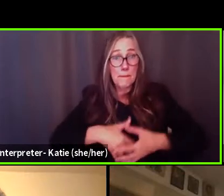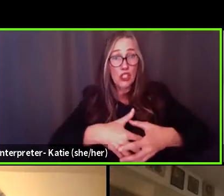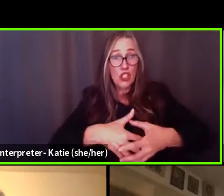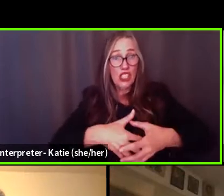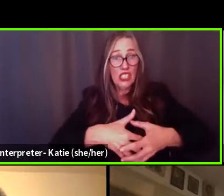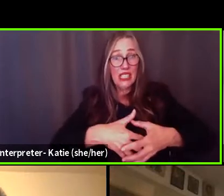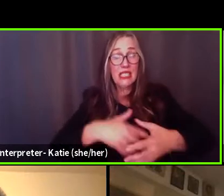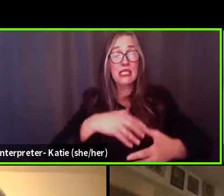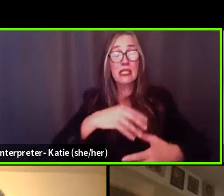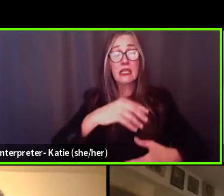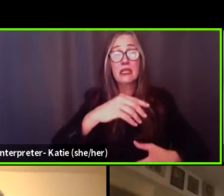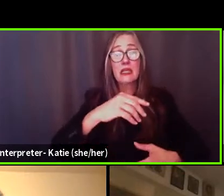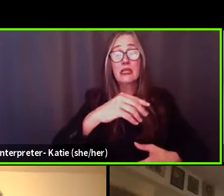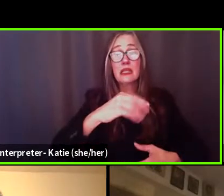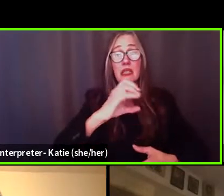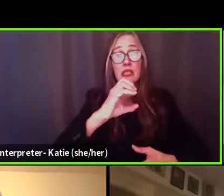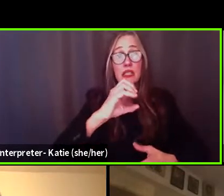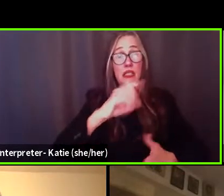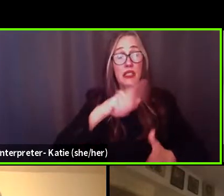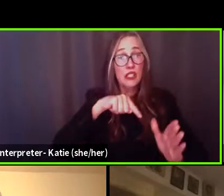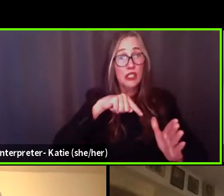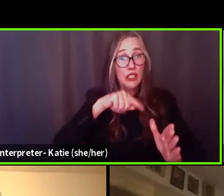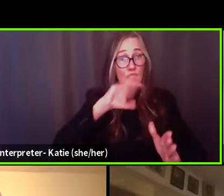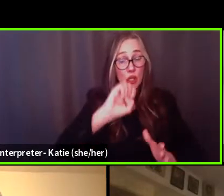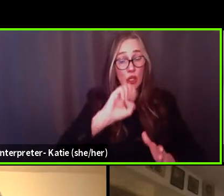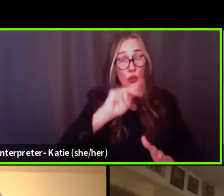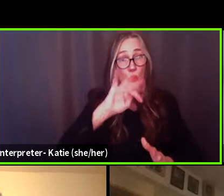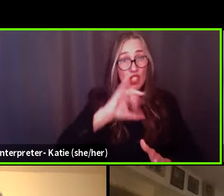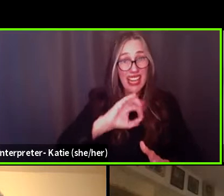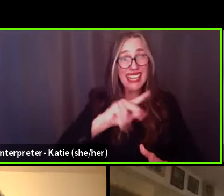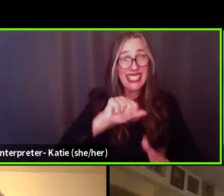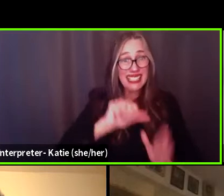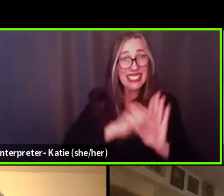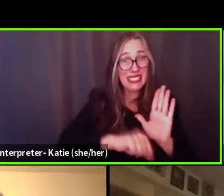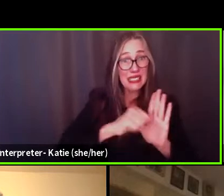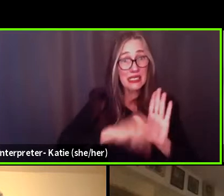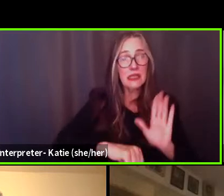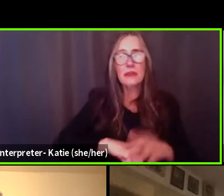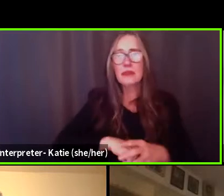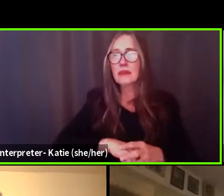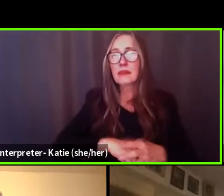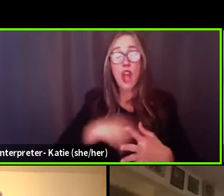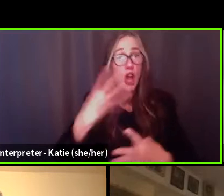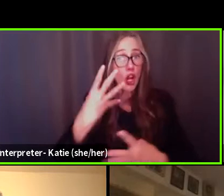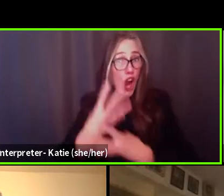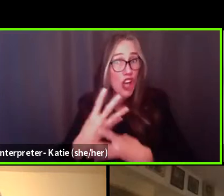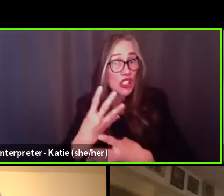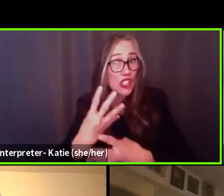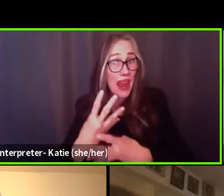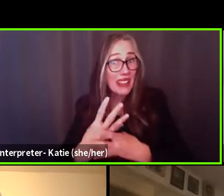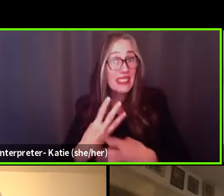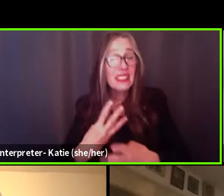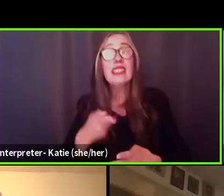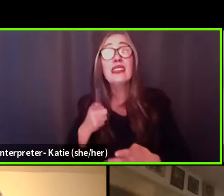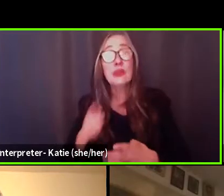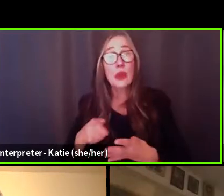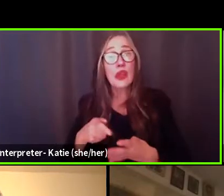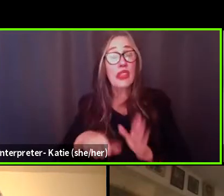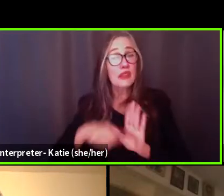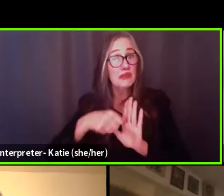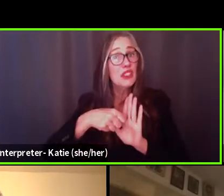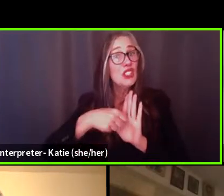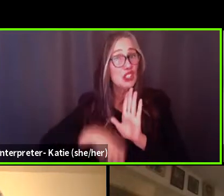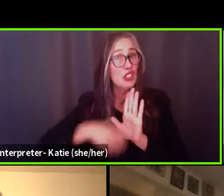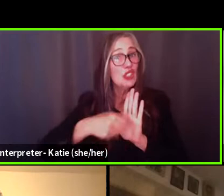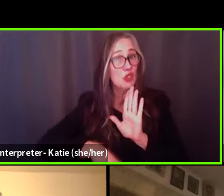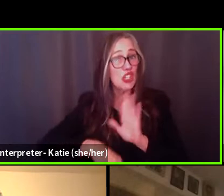carcerality tony reminds us that the you know many universities were